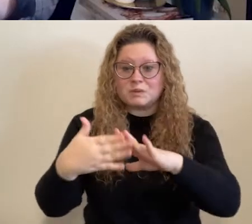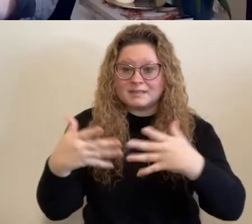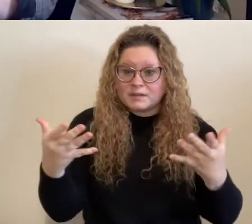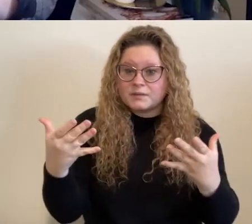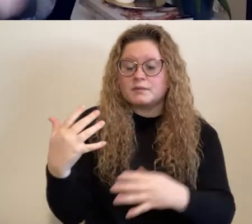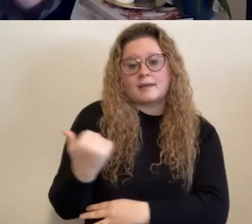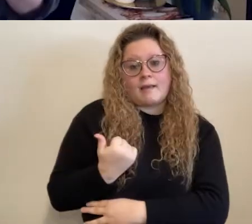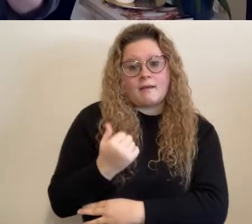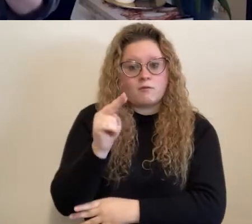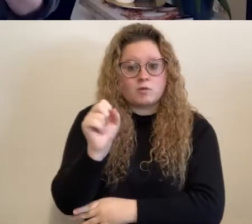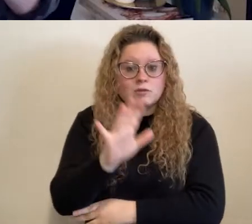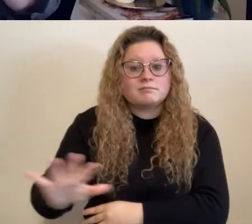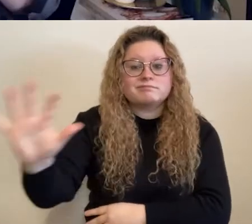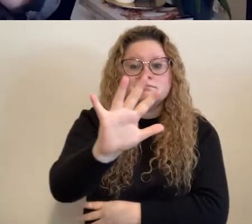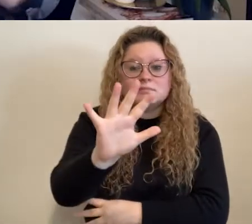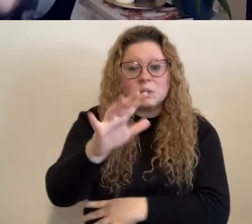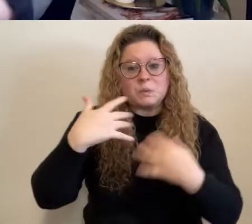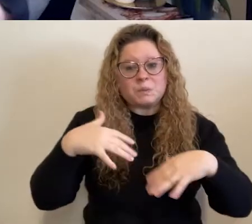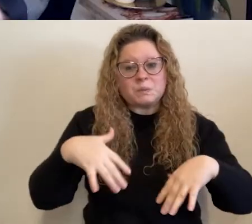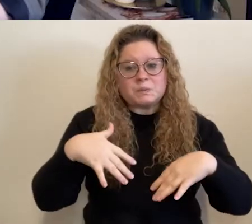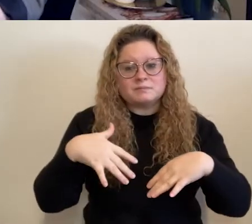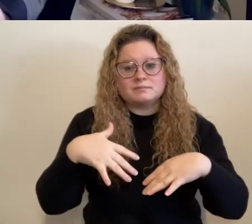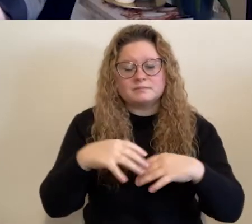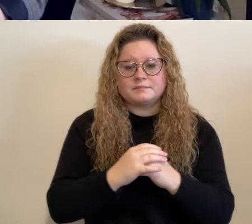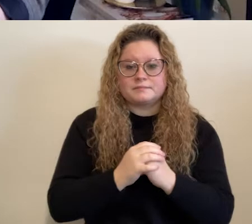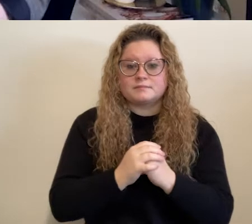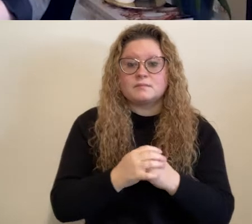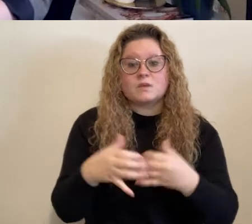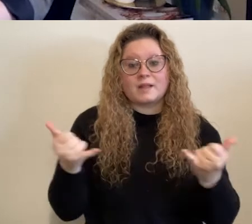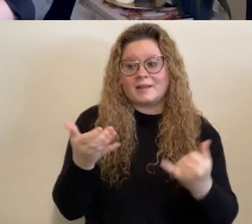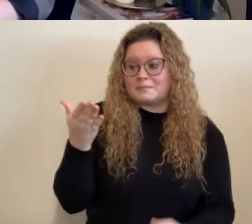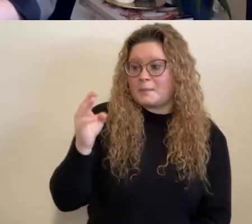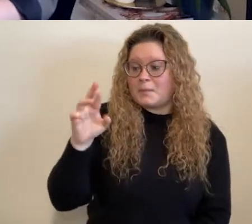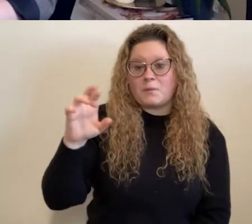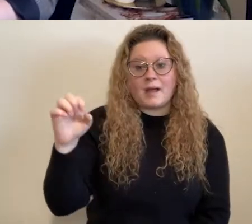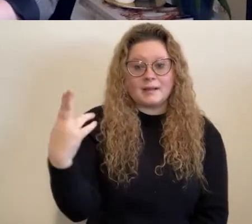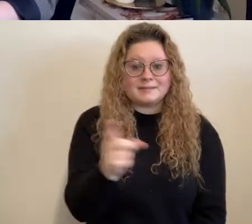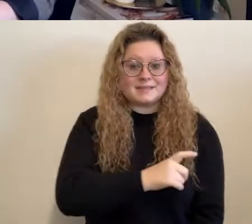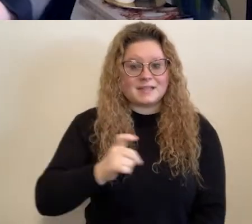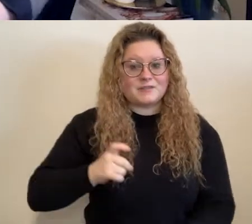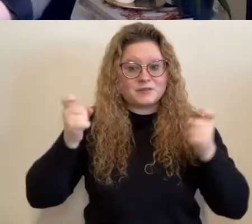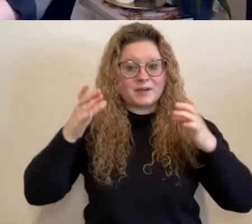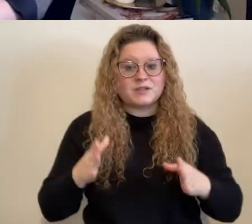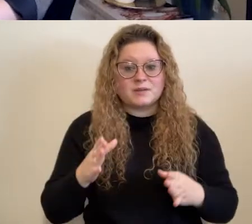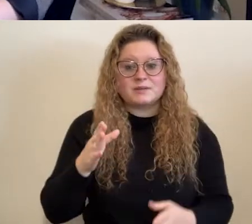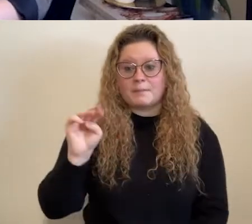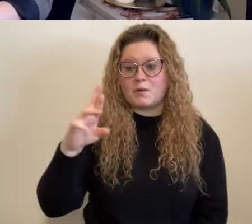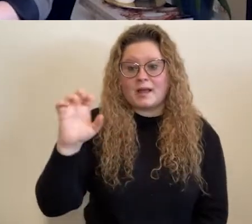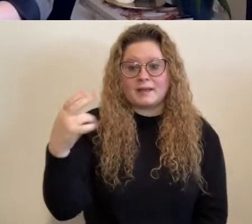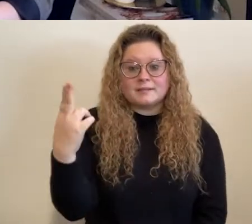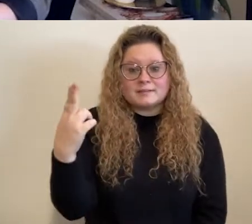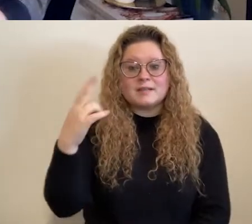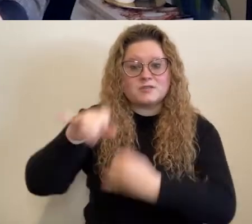beyond. Today, we are joined by Mariah Pelley Smith. She is the executive director of Mariah International Business and